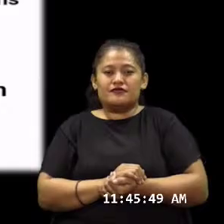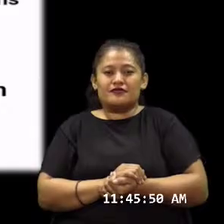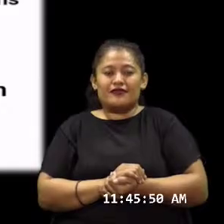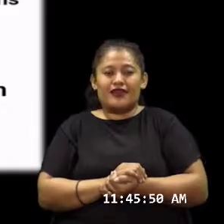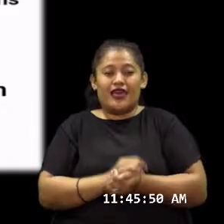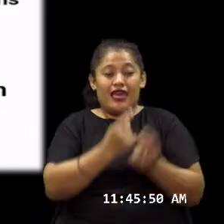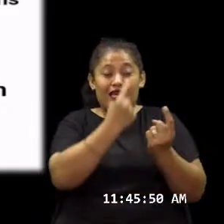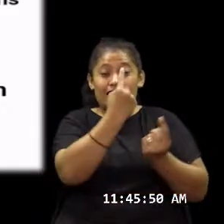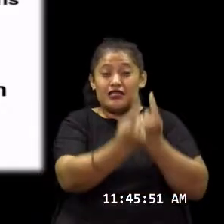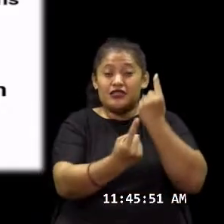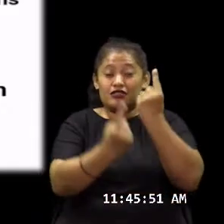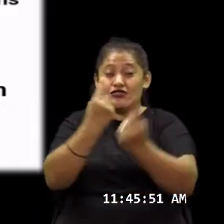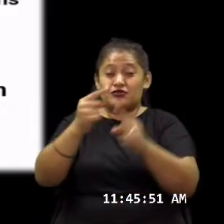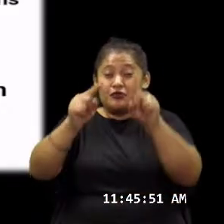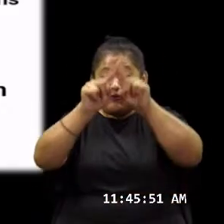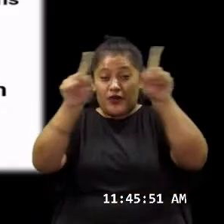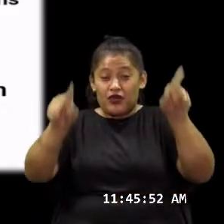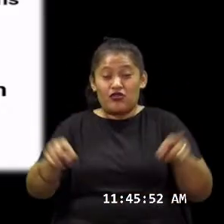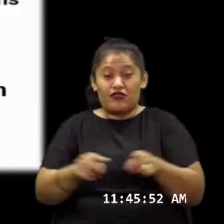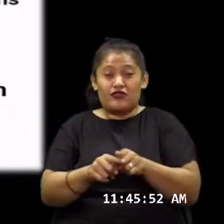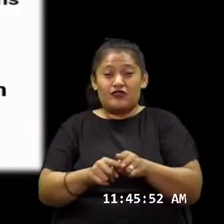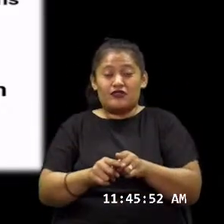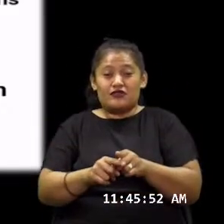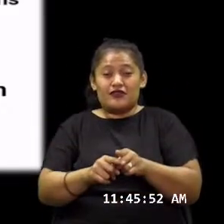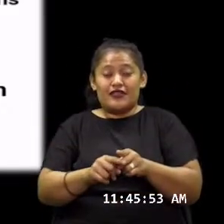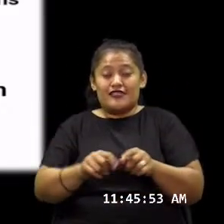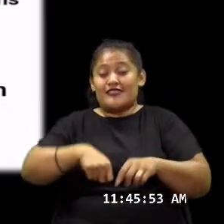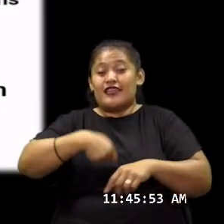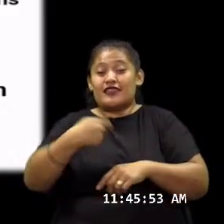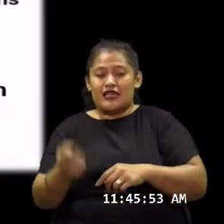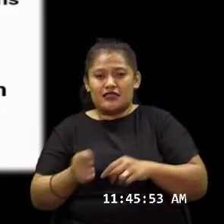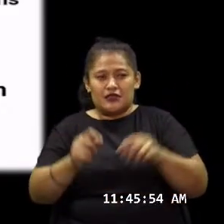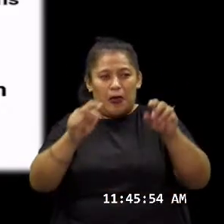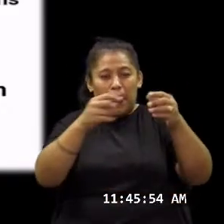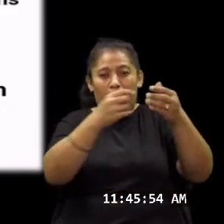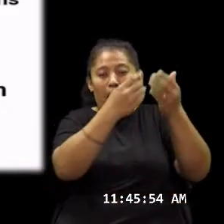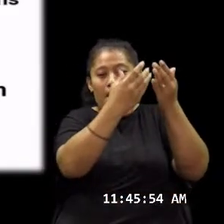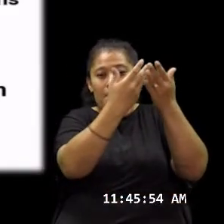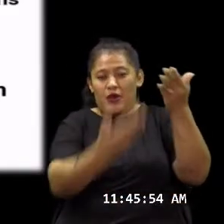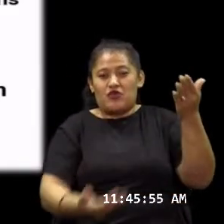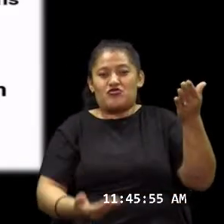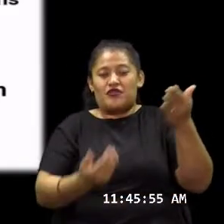Each paragraph flows into the next paragraph.